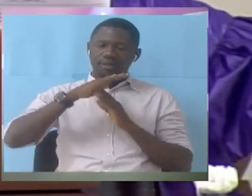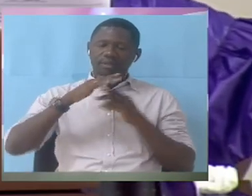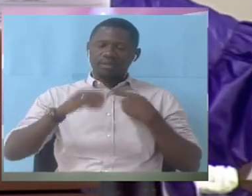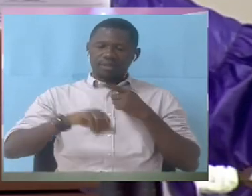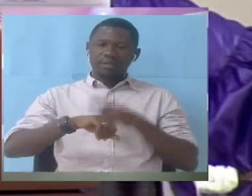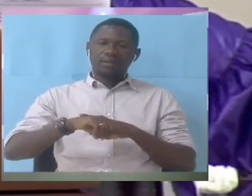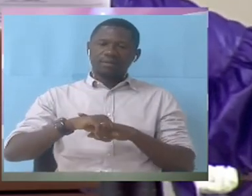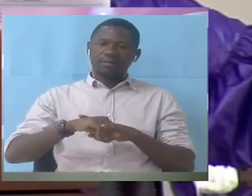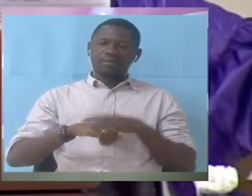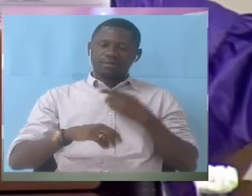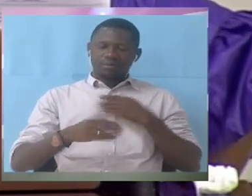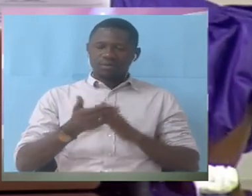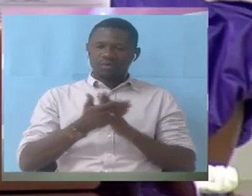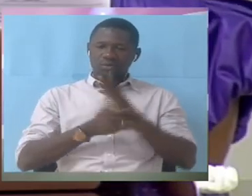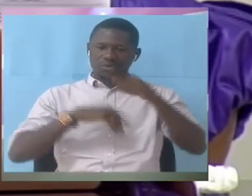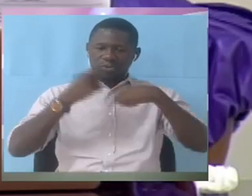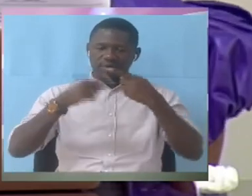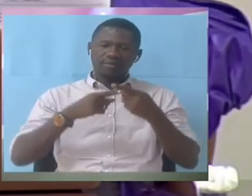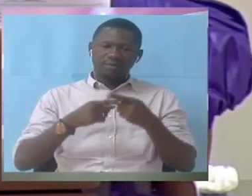30 minutes. Thank you.